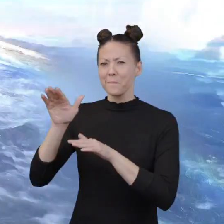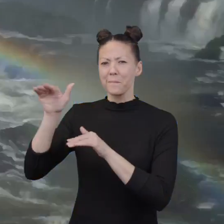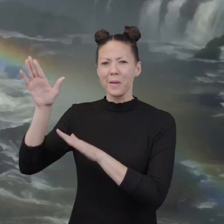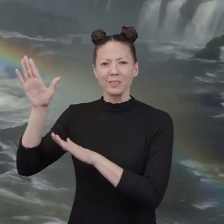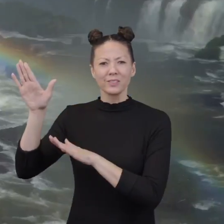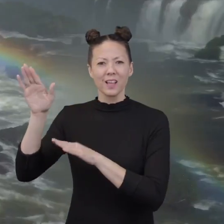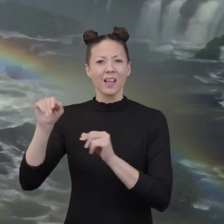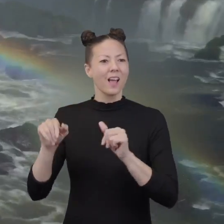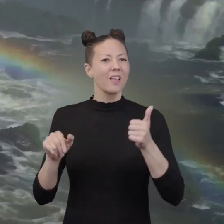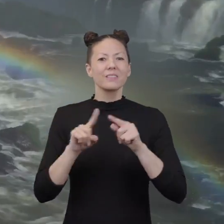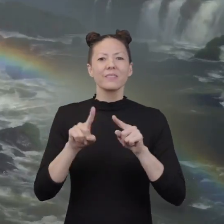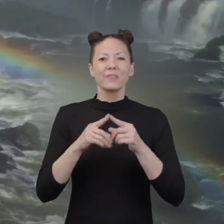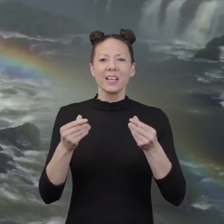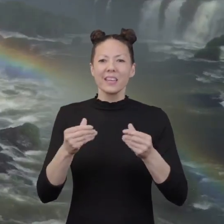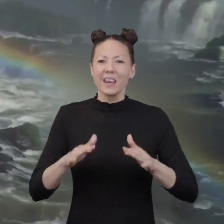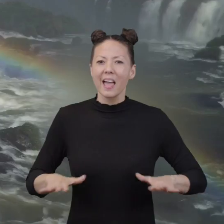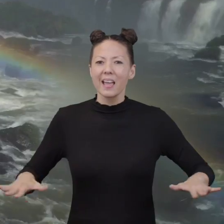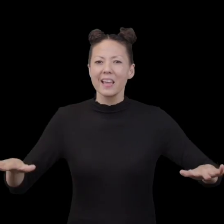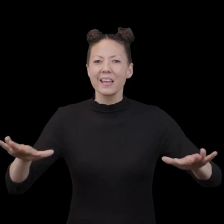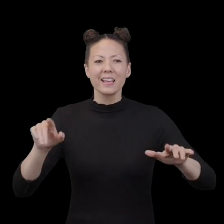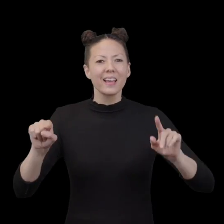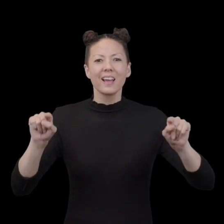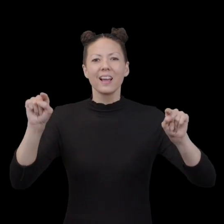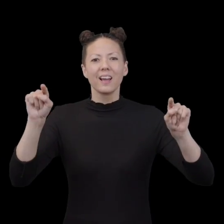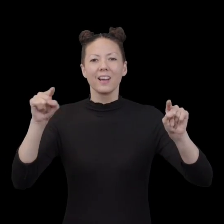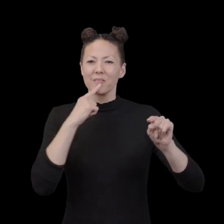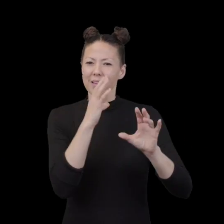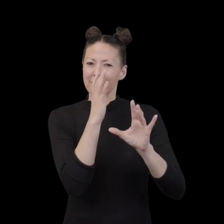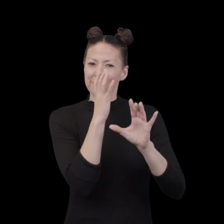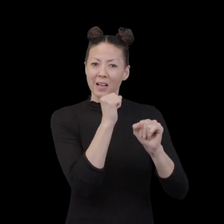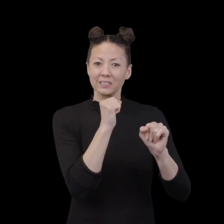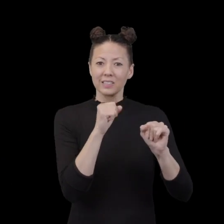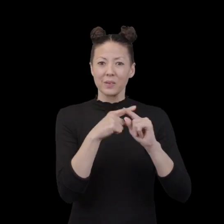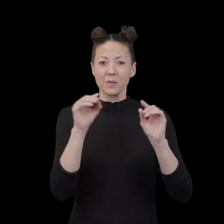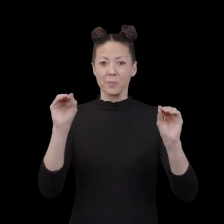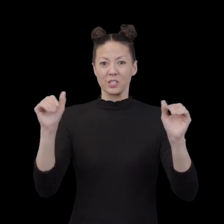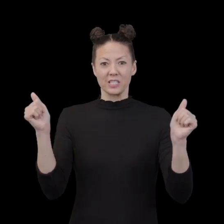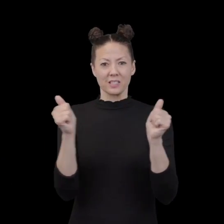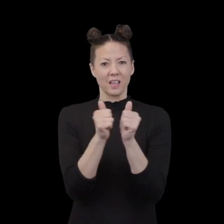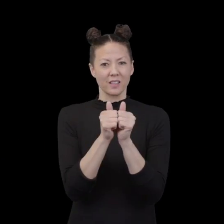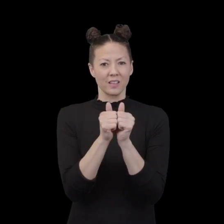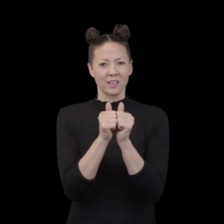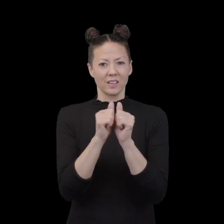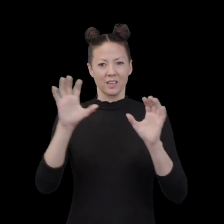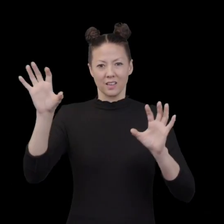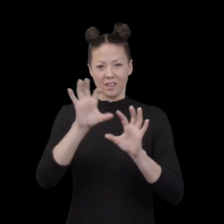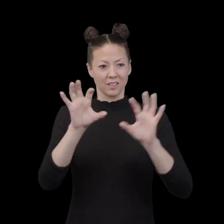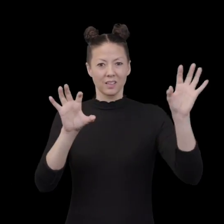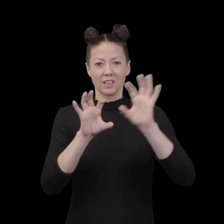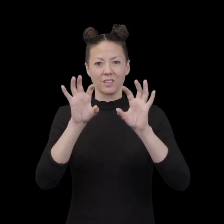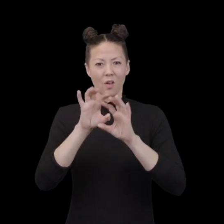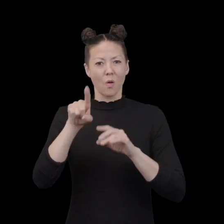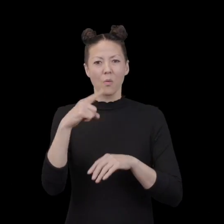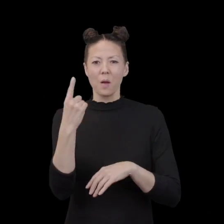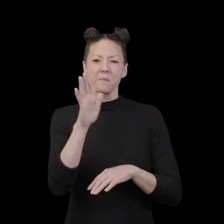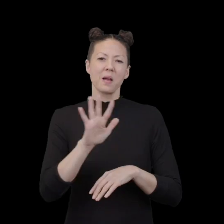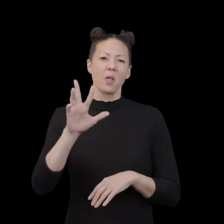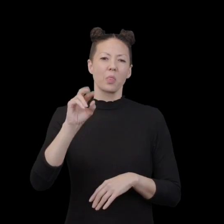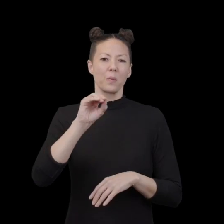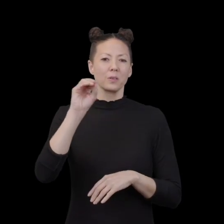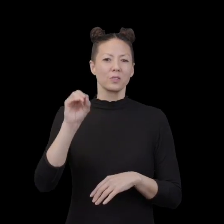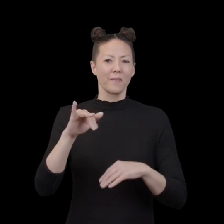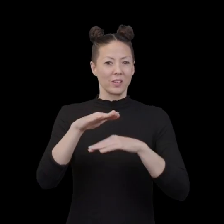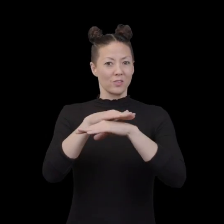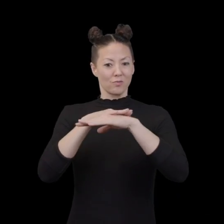mountains, and other land features. Amazingly, when put together, those continents only add up to about 30%